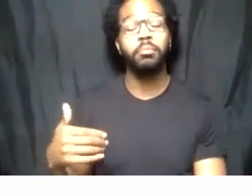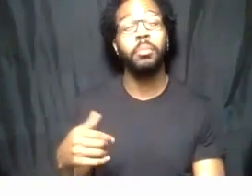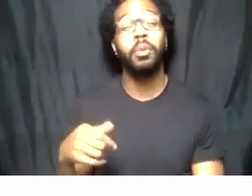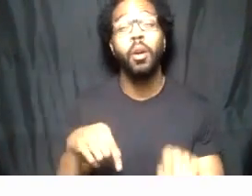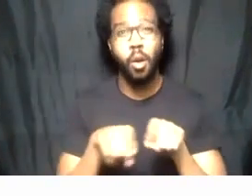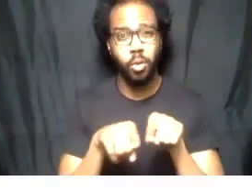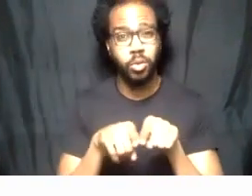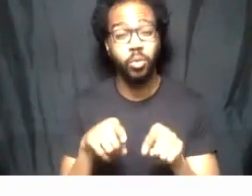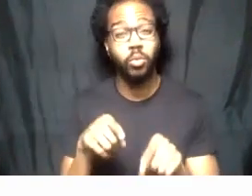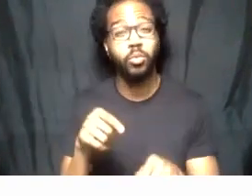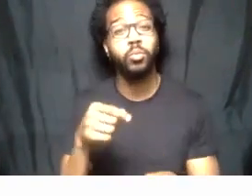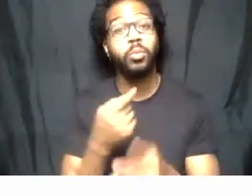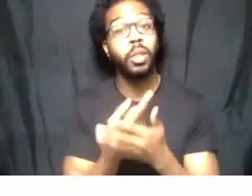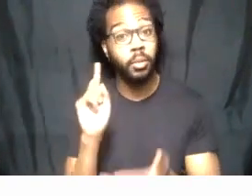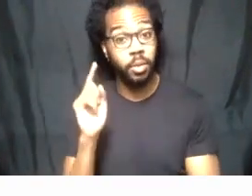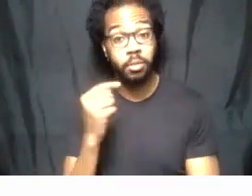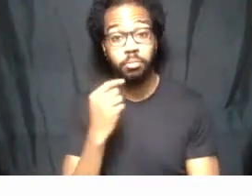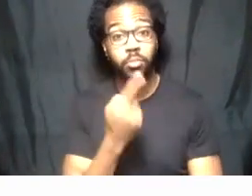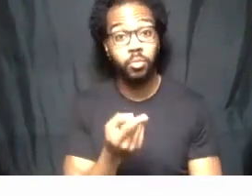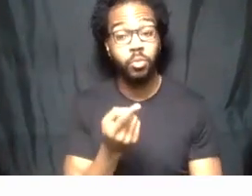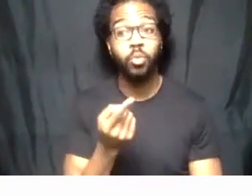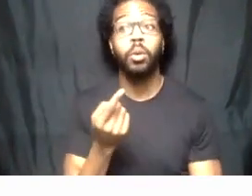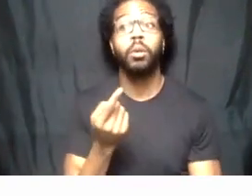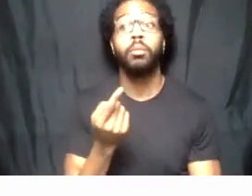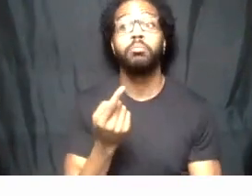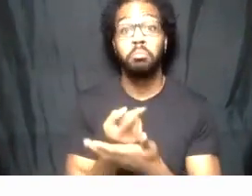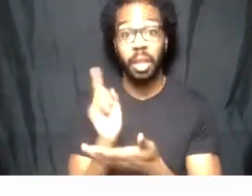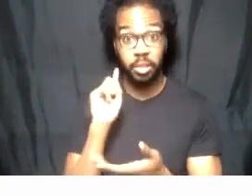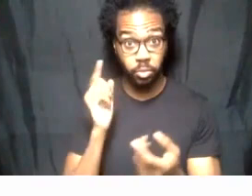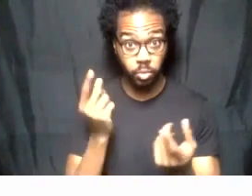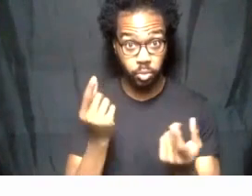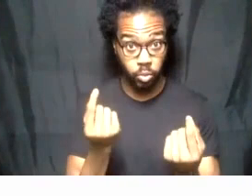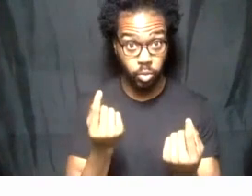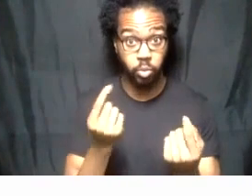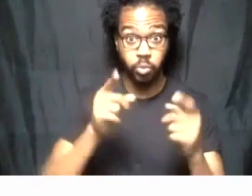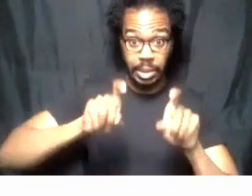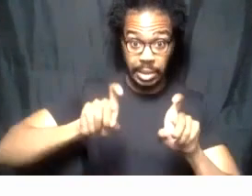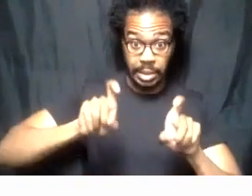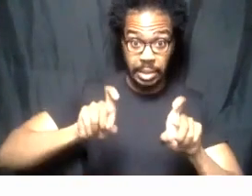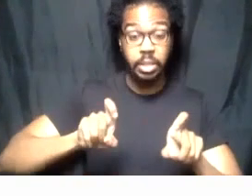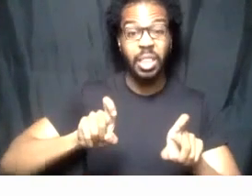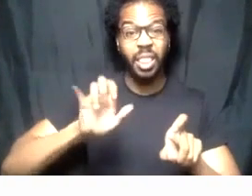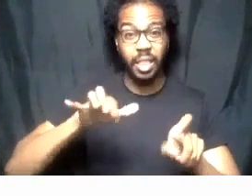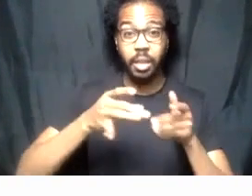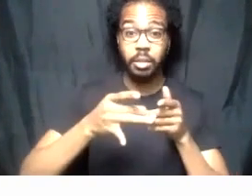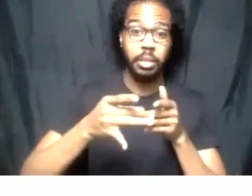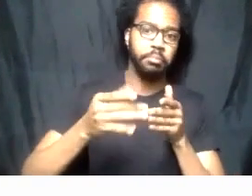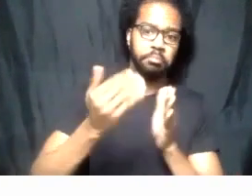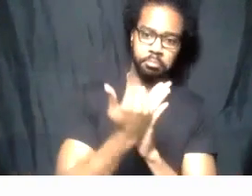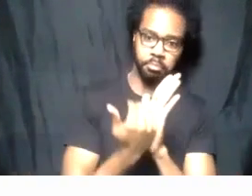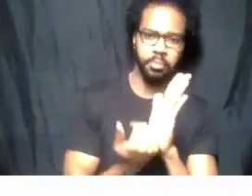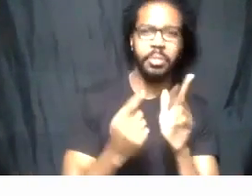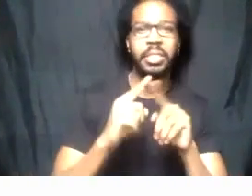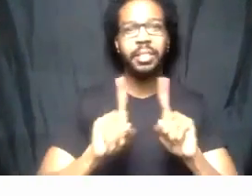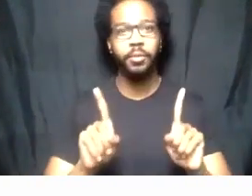reported a week ago was that starting last week, the guidelines for testing had changed so that